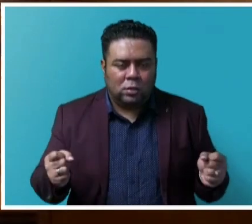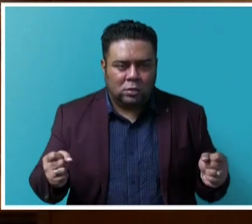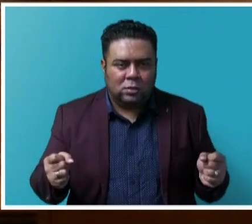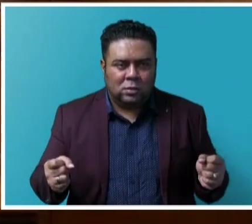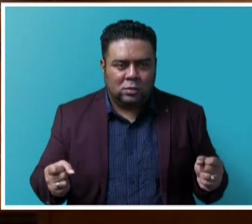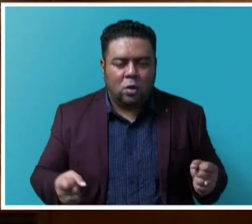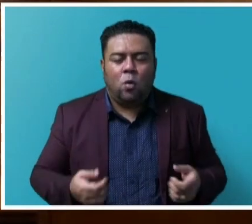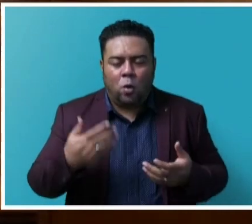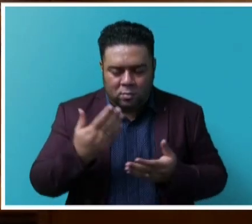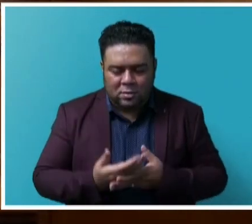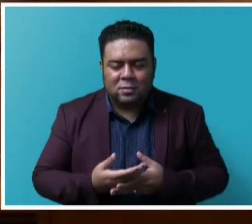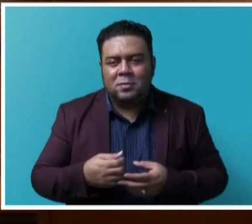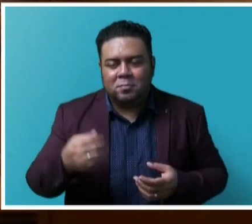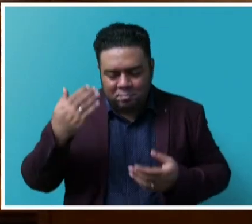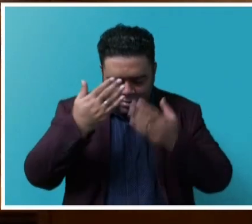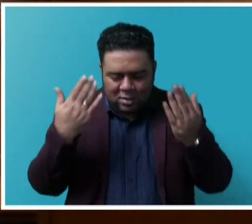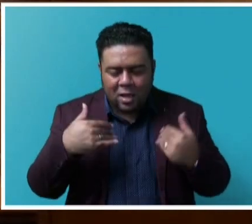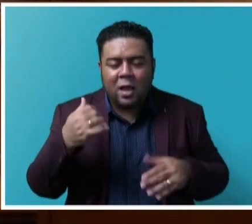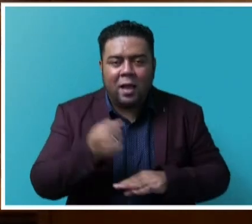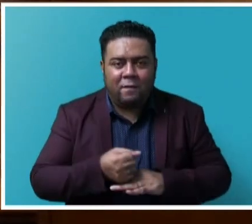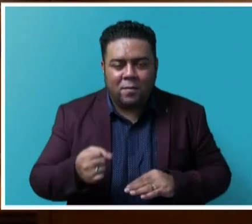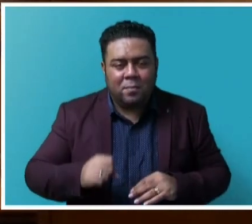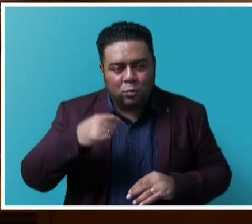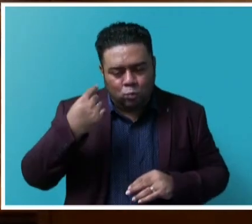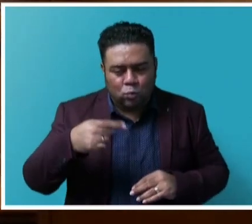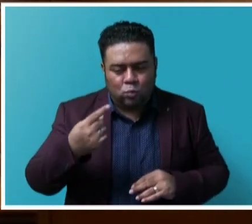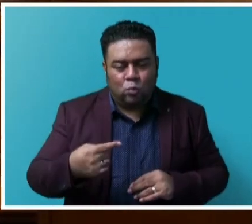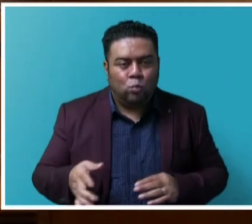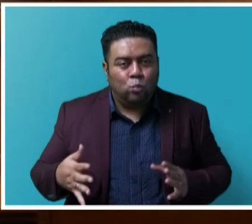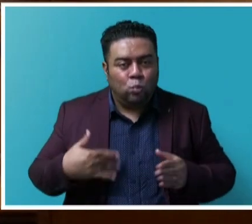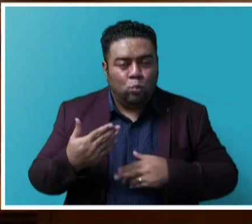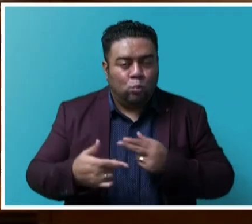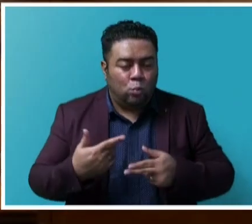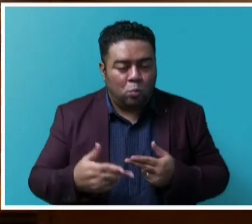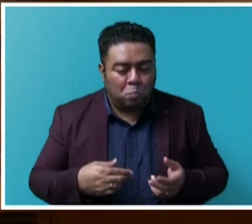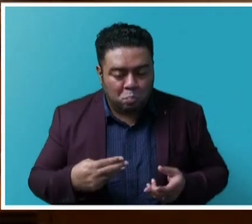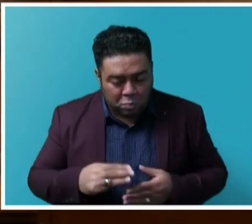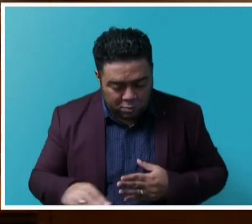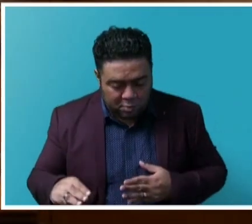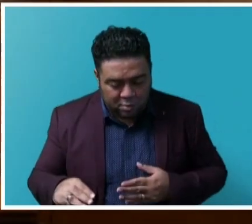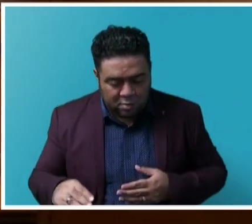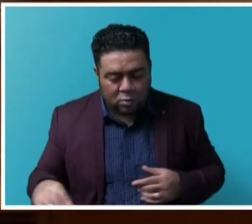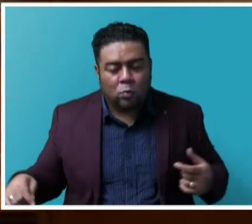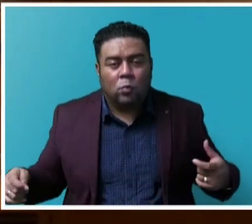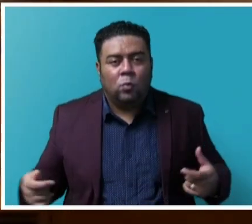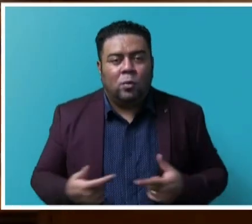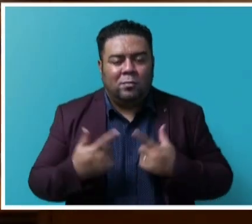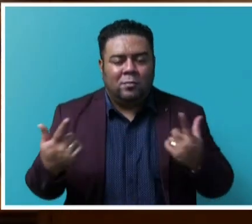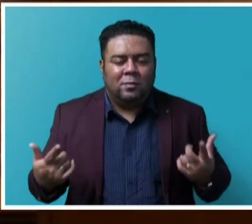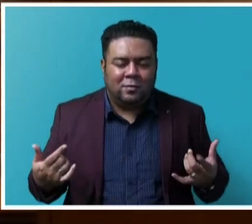Honorable Speaker, government will continue rolling out measures to stimulate even greater investment,